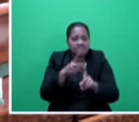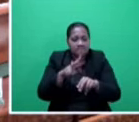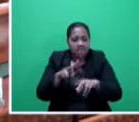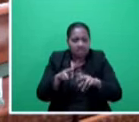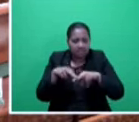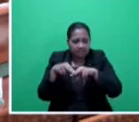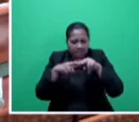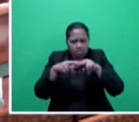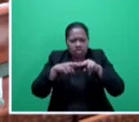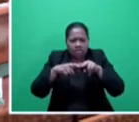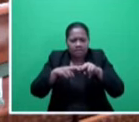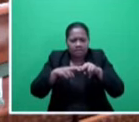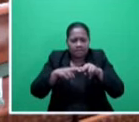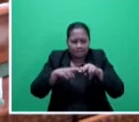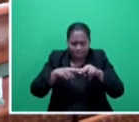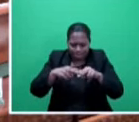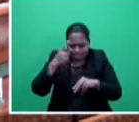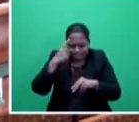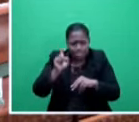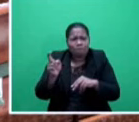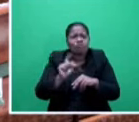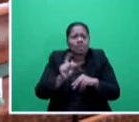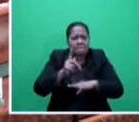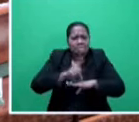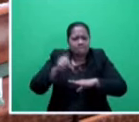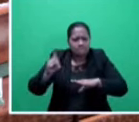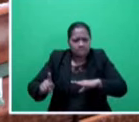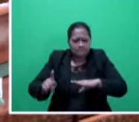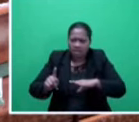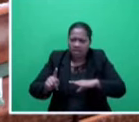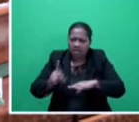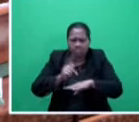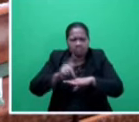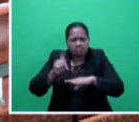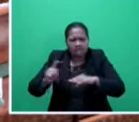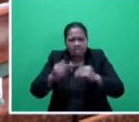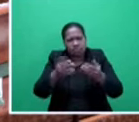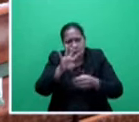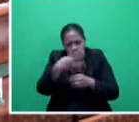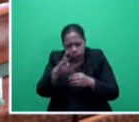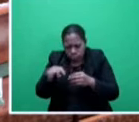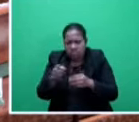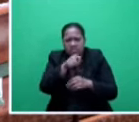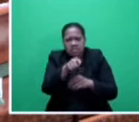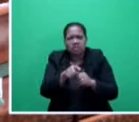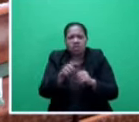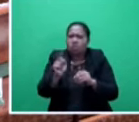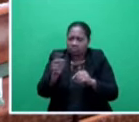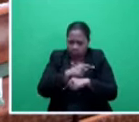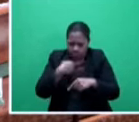calls for a parliamentary inquiry into the steps we need to take as a